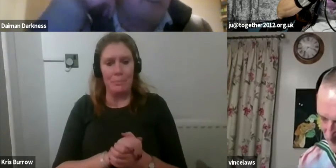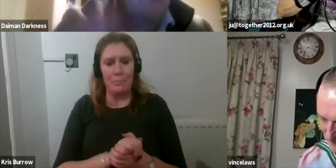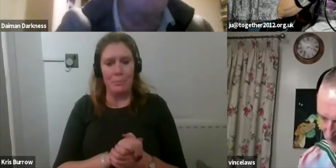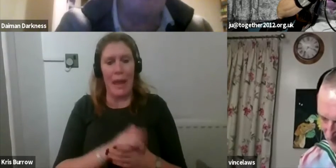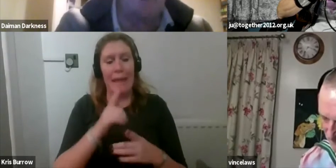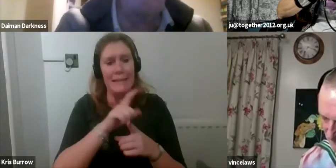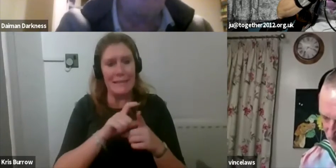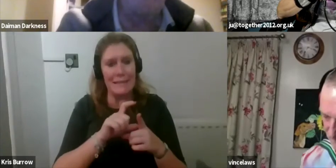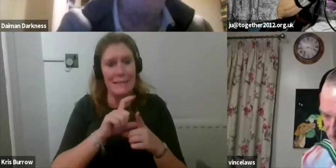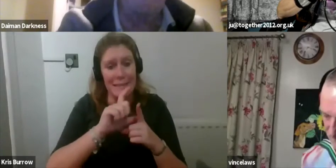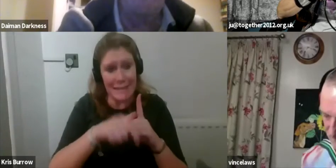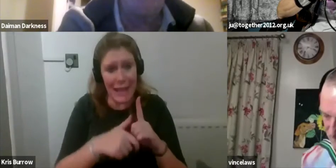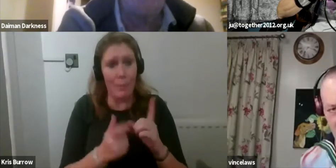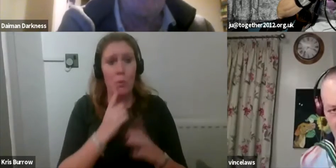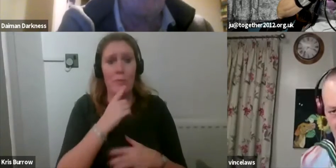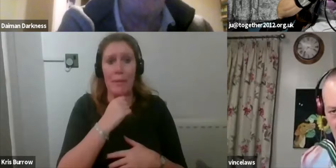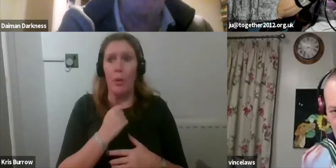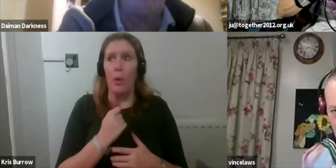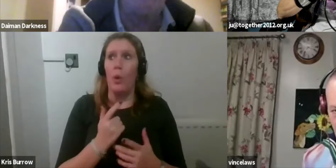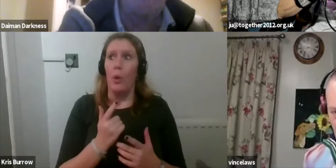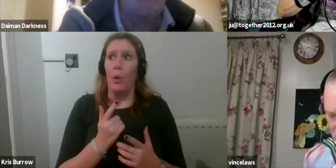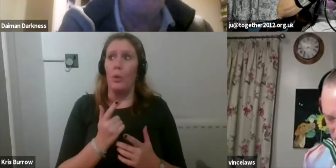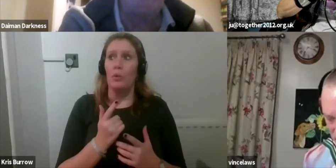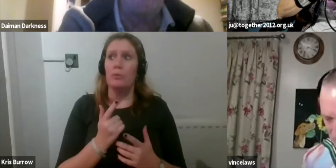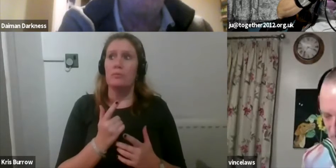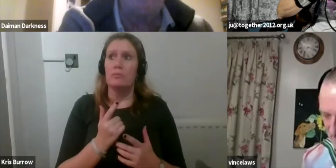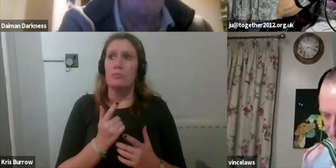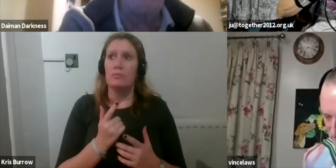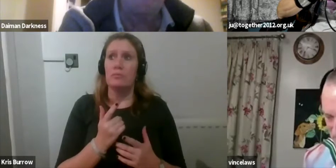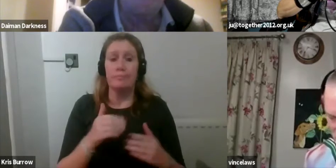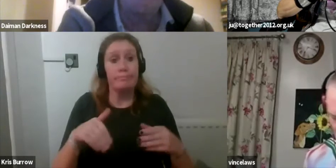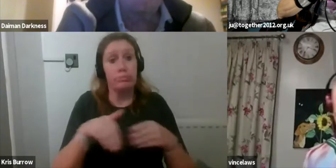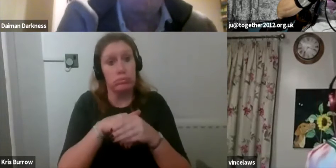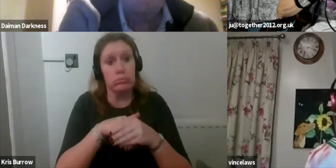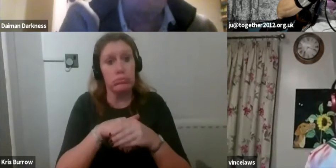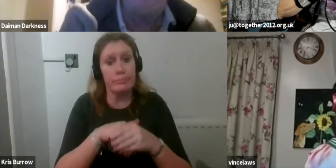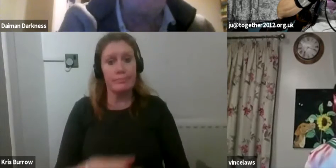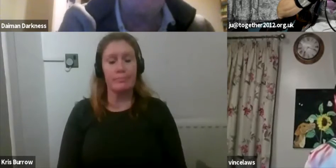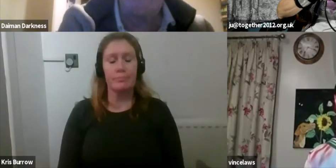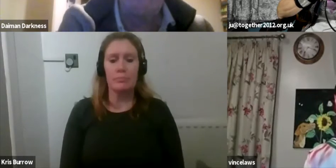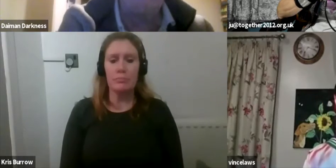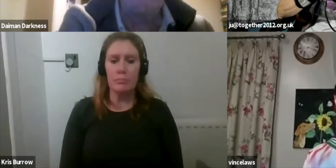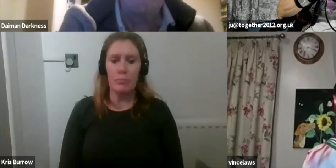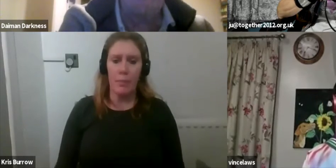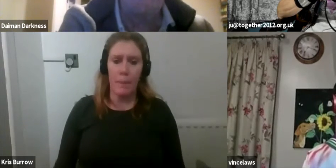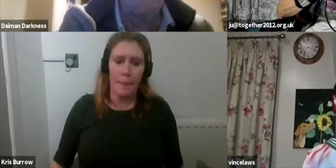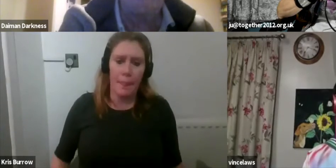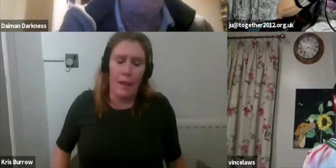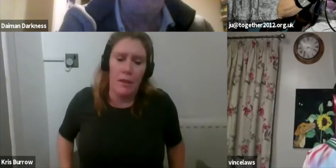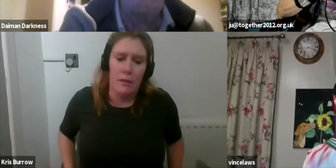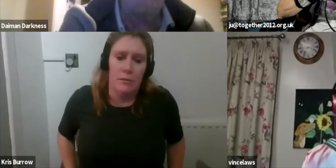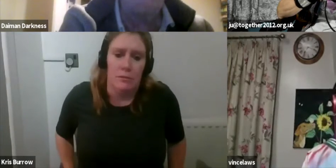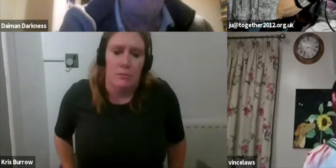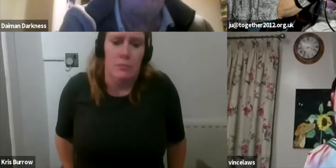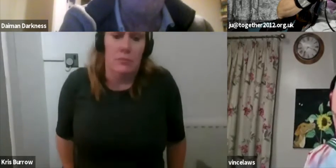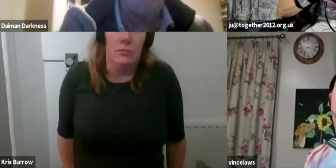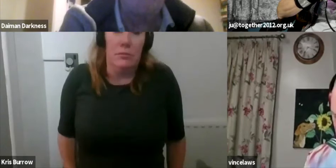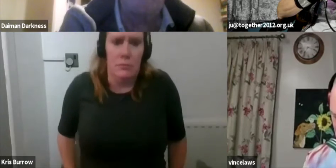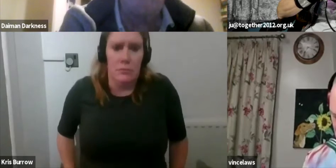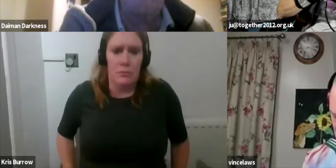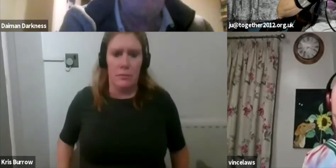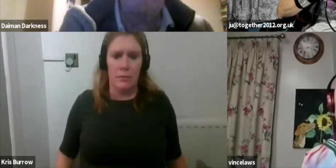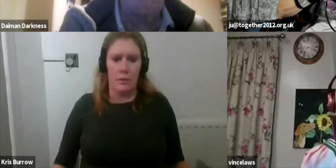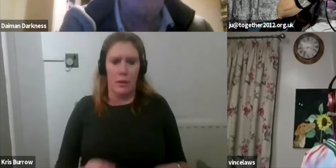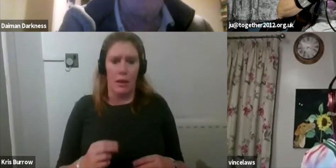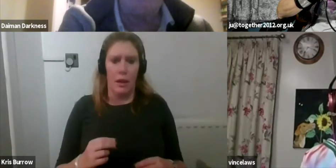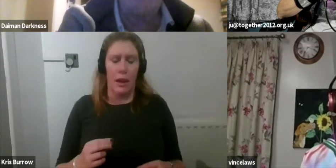disabled people to have a go at that sort of thing. And Disability Arts has shown that